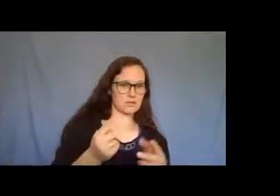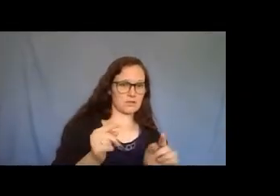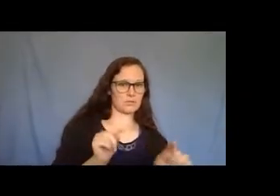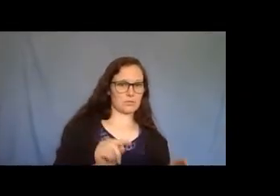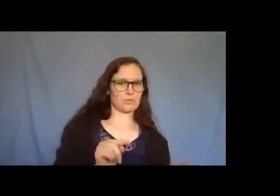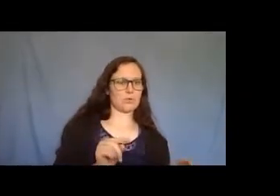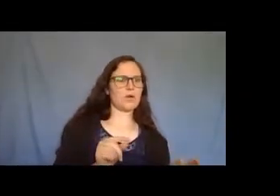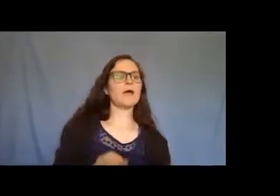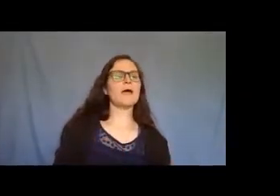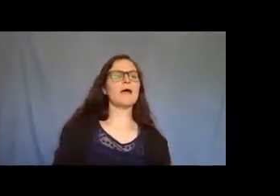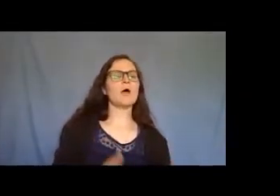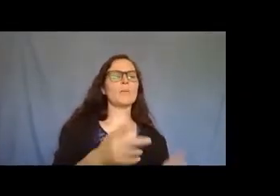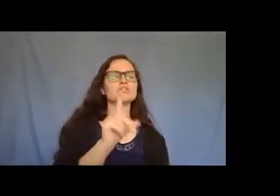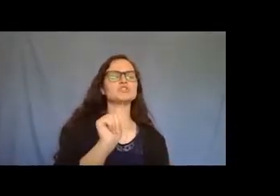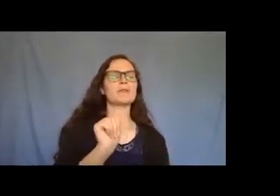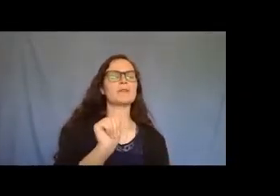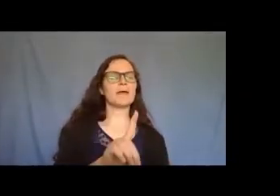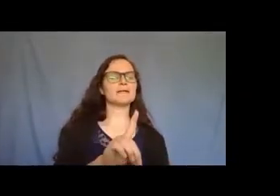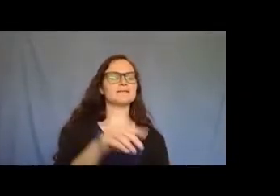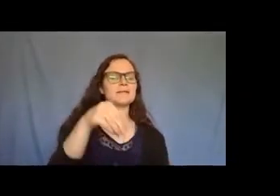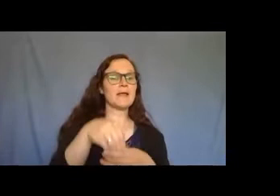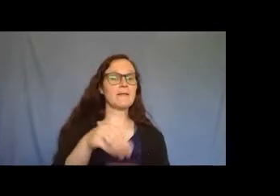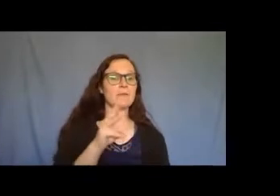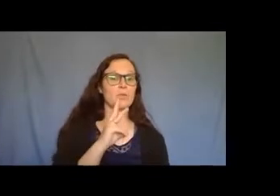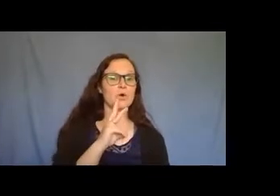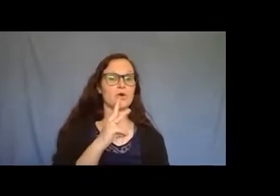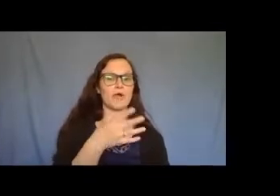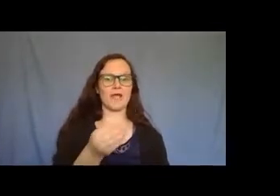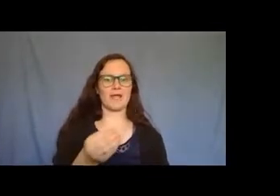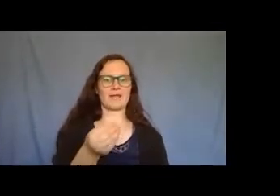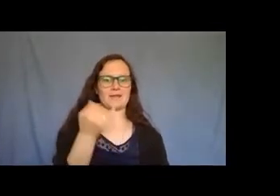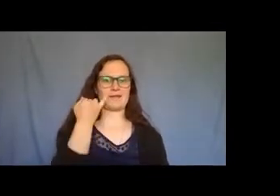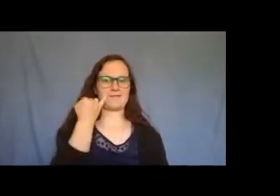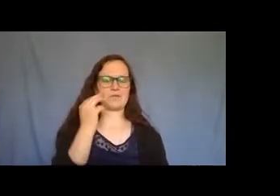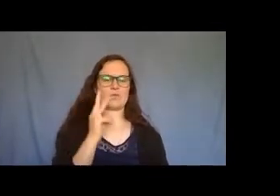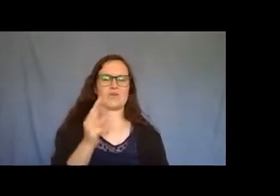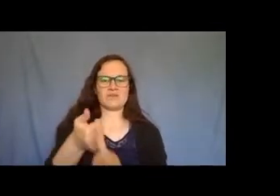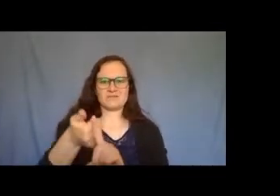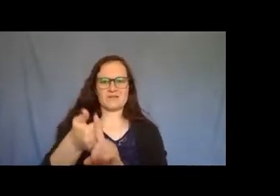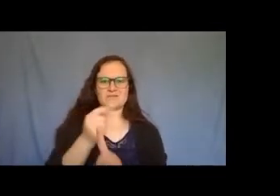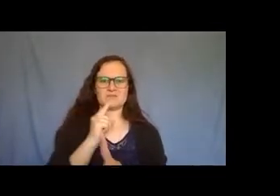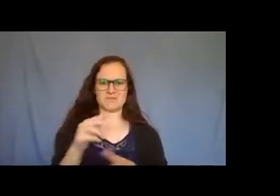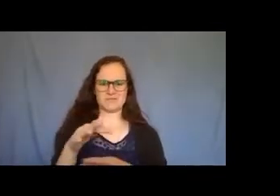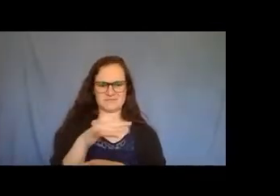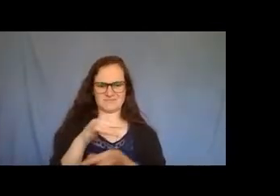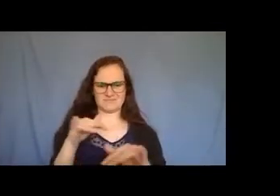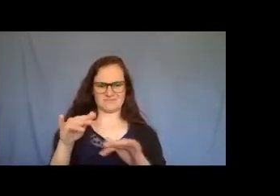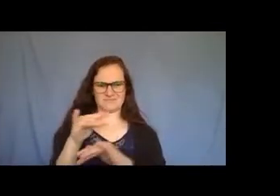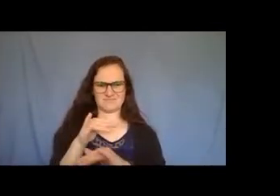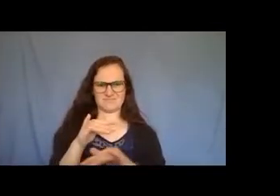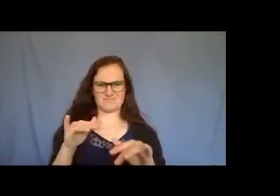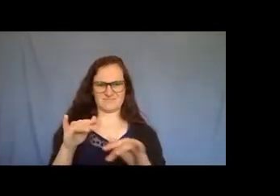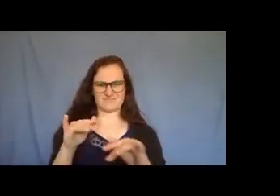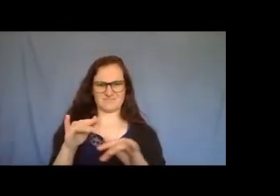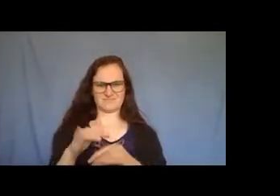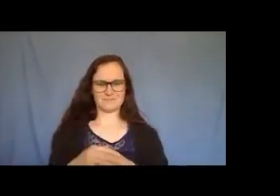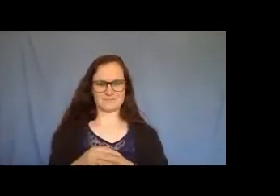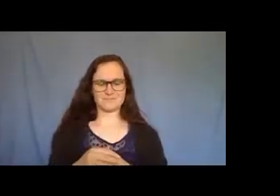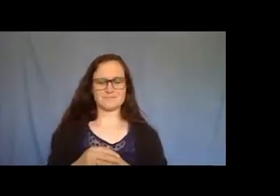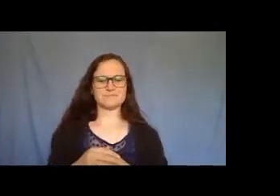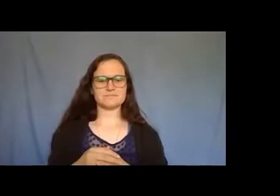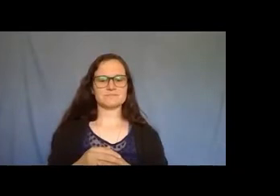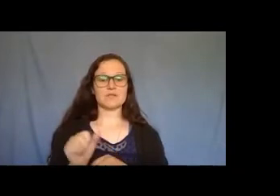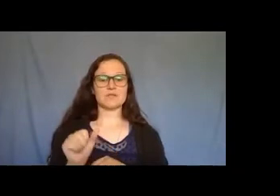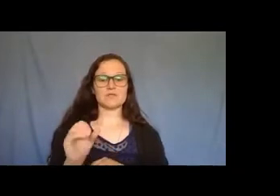lead, which led to the city of Farmington installing a SCADA system to shut off intake from the Animas River during